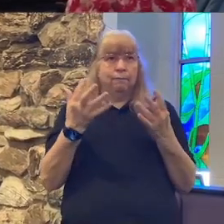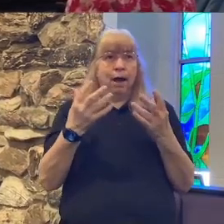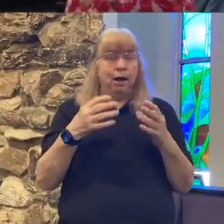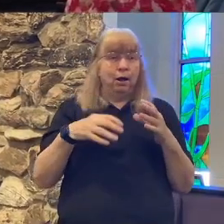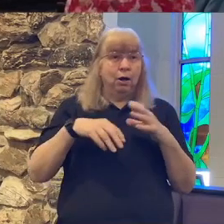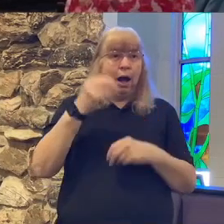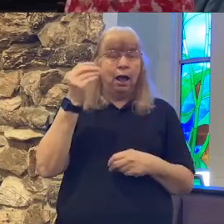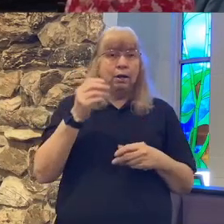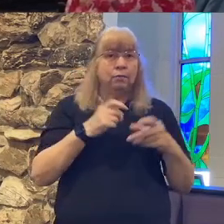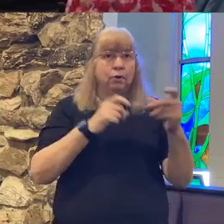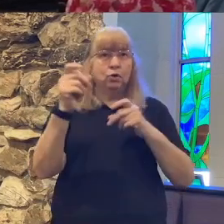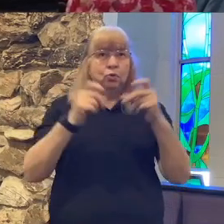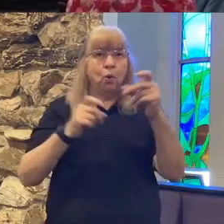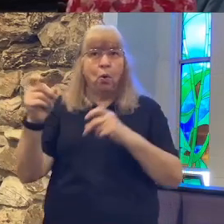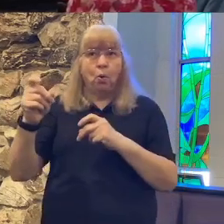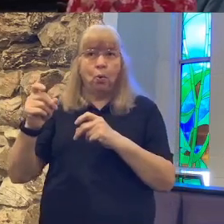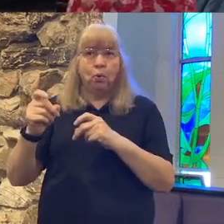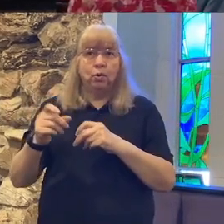control.